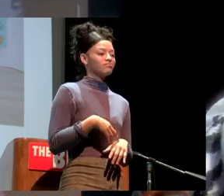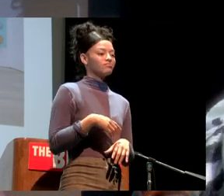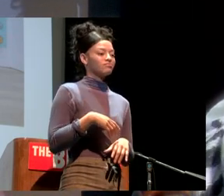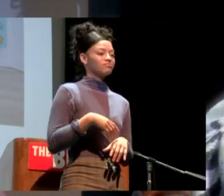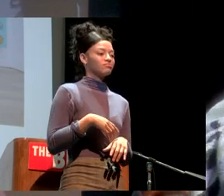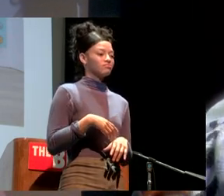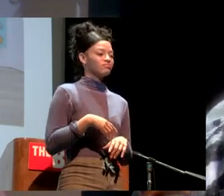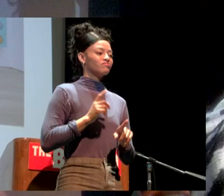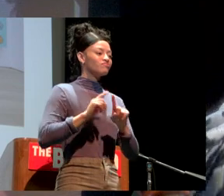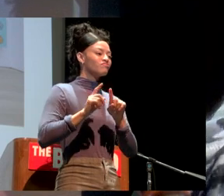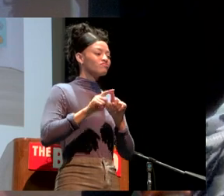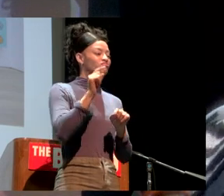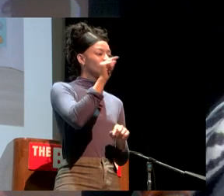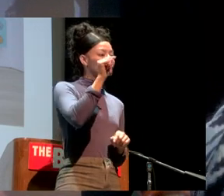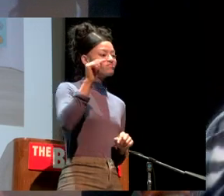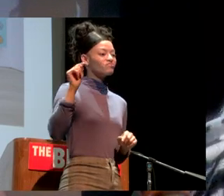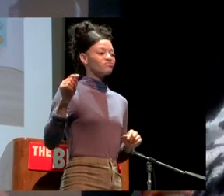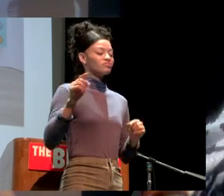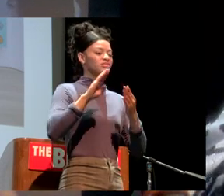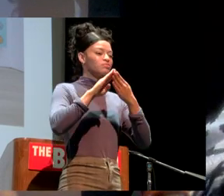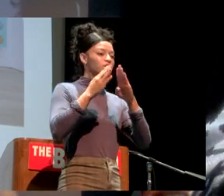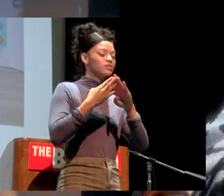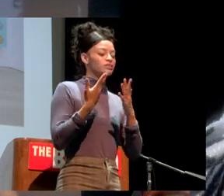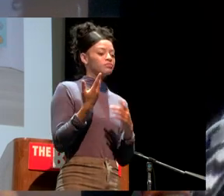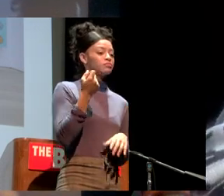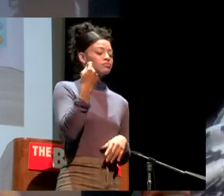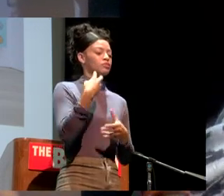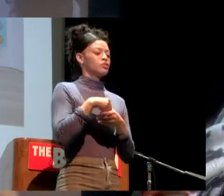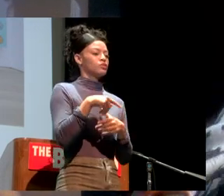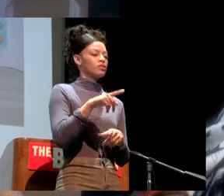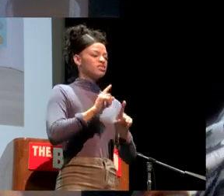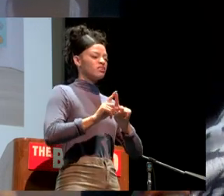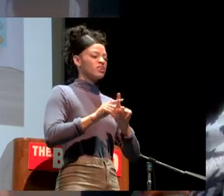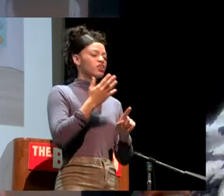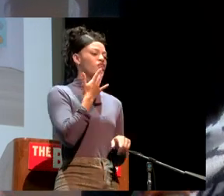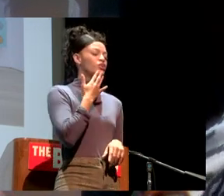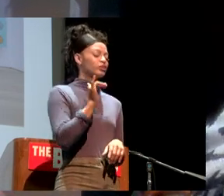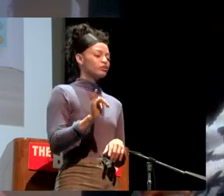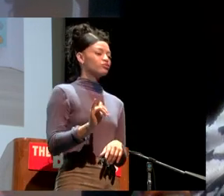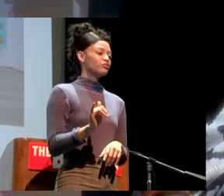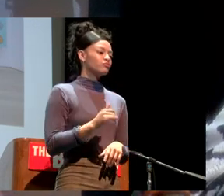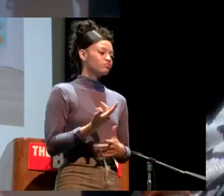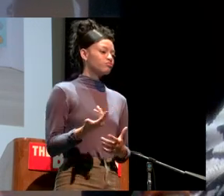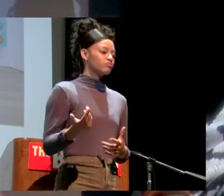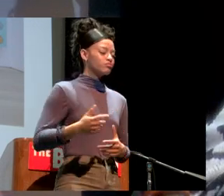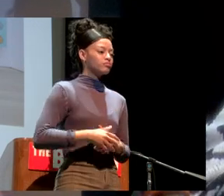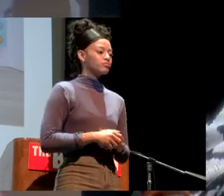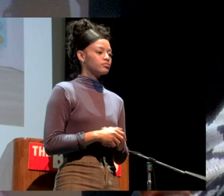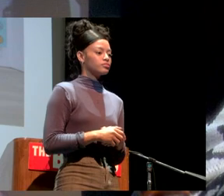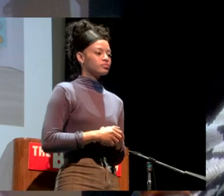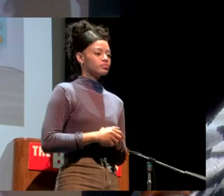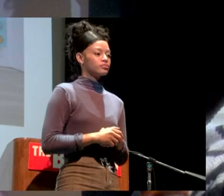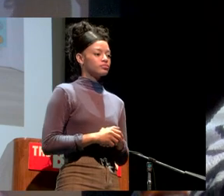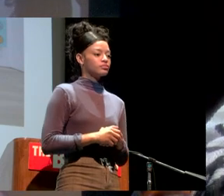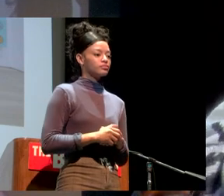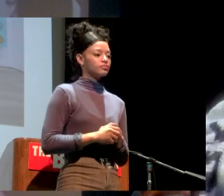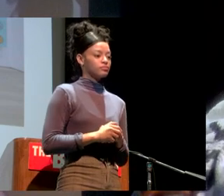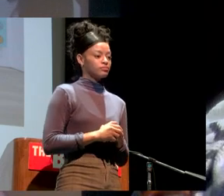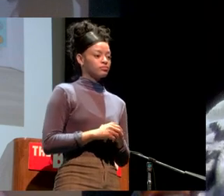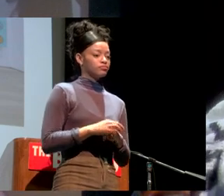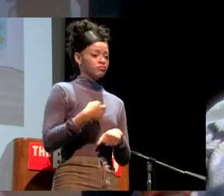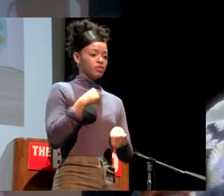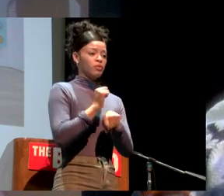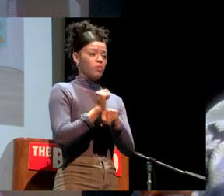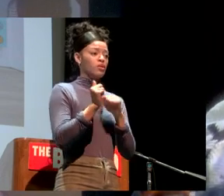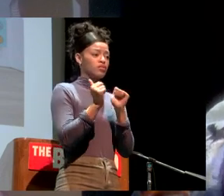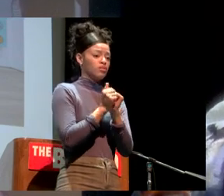I making with some, you know, technician with professional people. But, you know, that means that life,